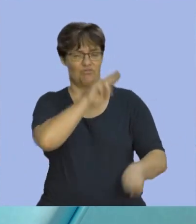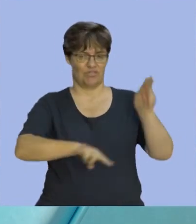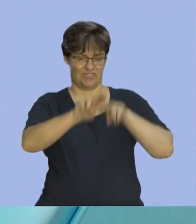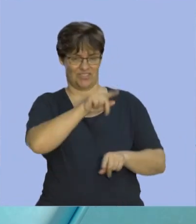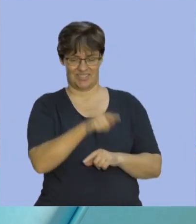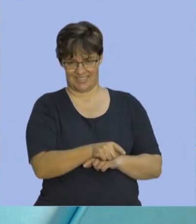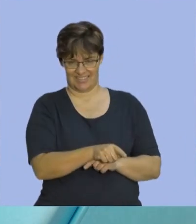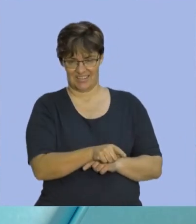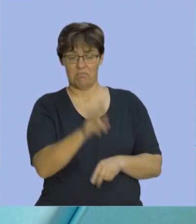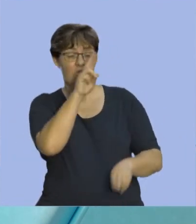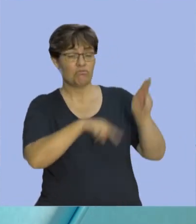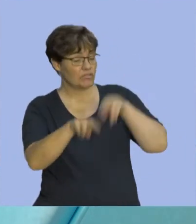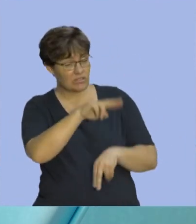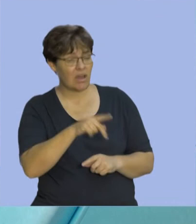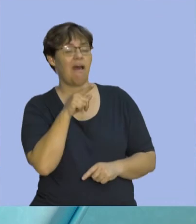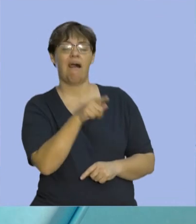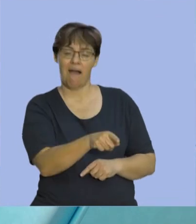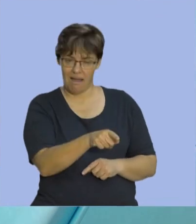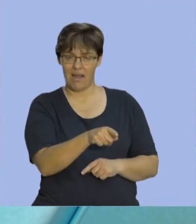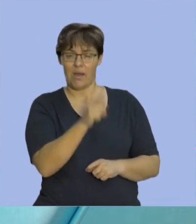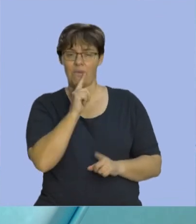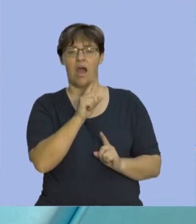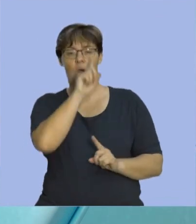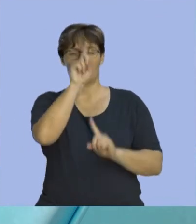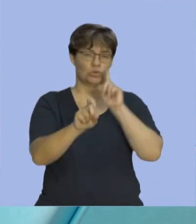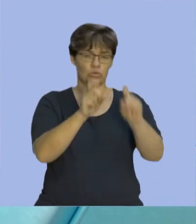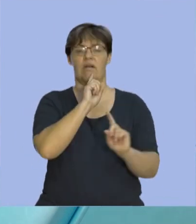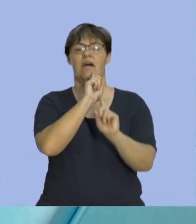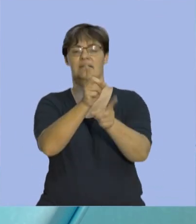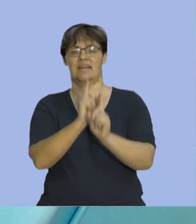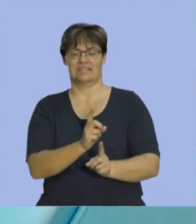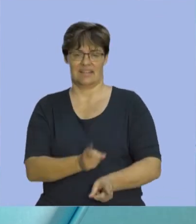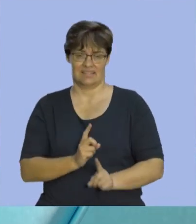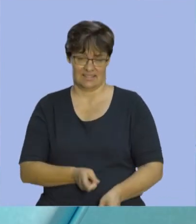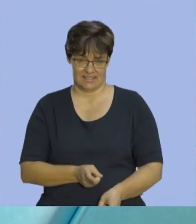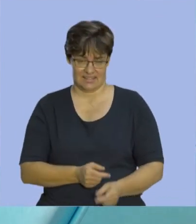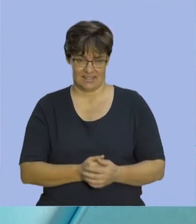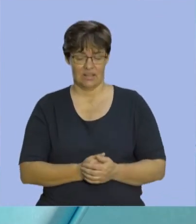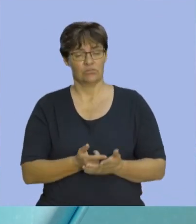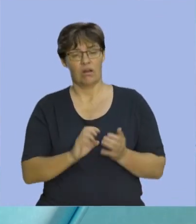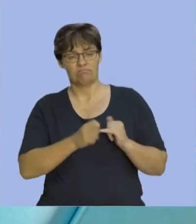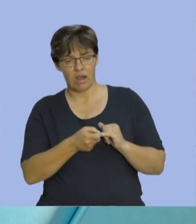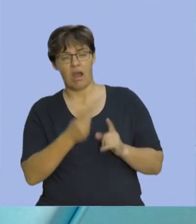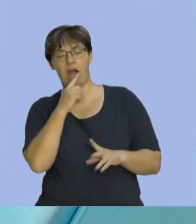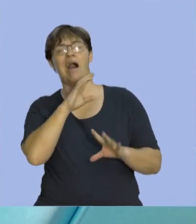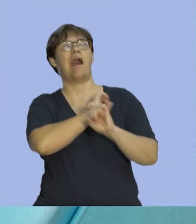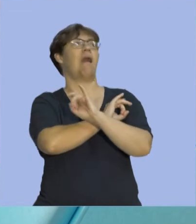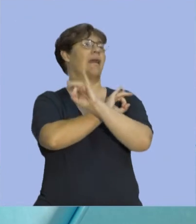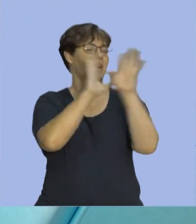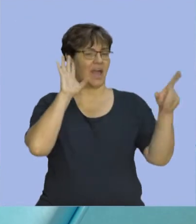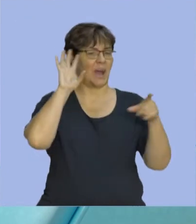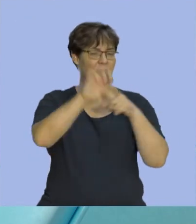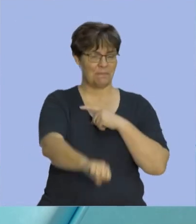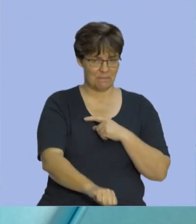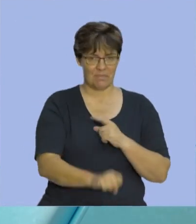right? With the revision lesson, we're going to then be answering more of these questions just to try and put across what exactly